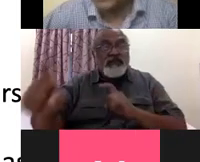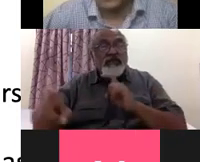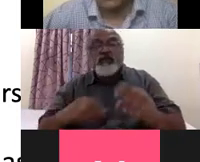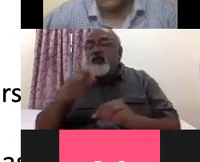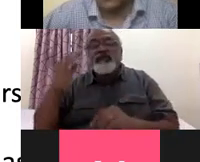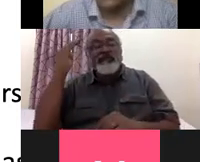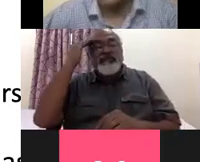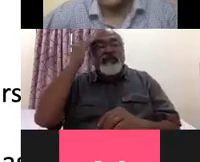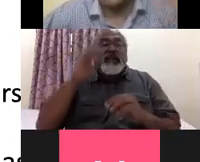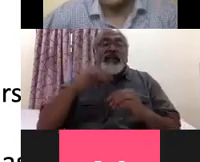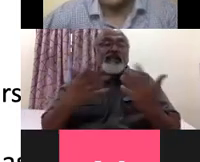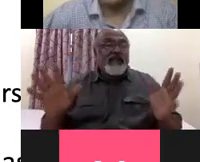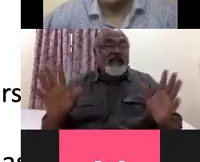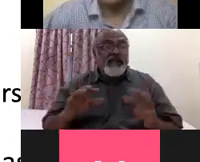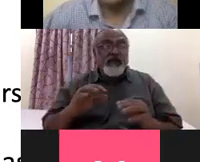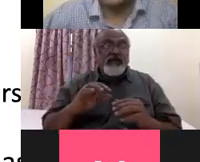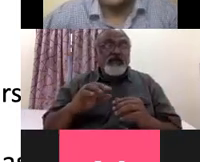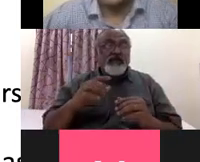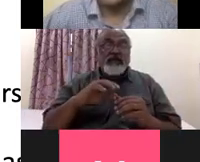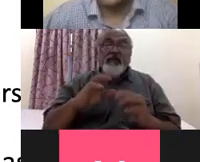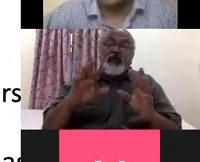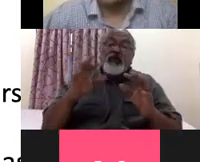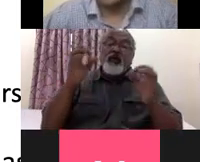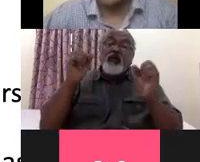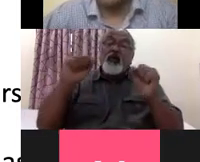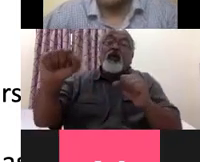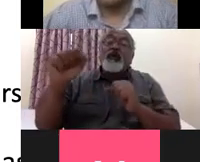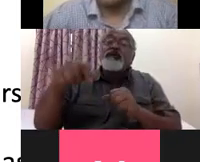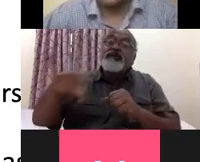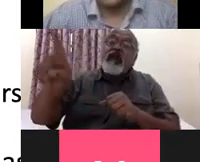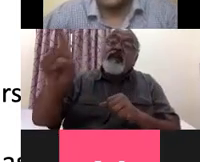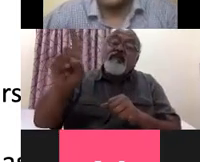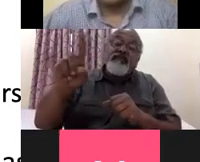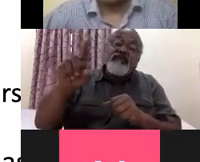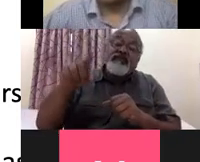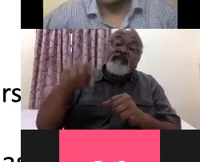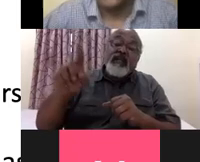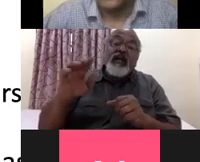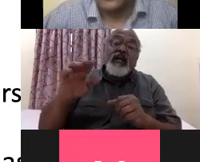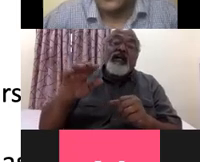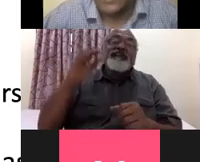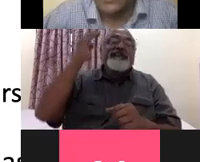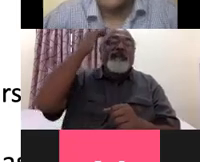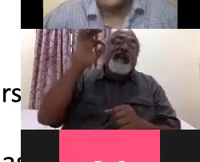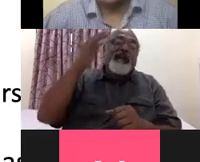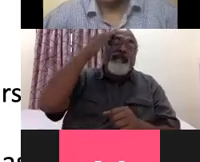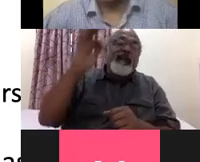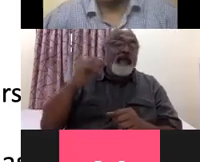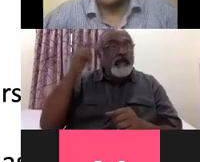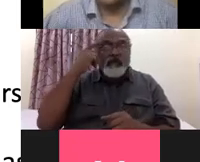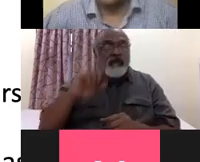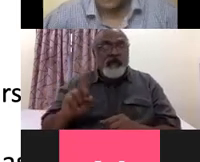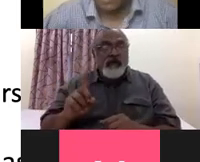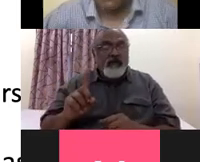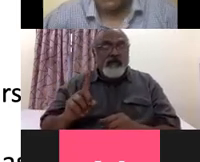assume anything. Don't assume at all. Assumption is the shatru hai of inclusion. So, and don't make decisions